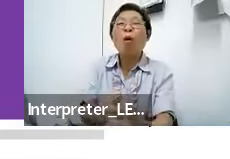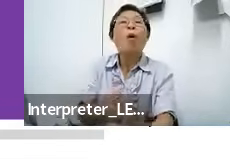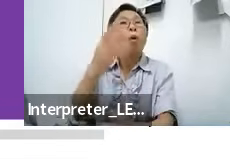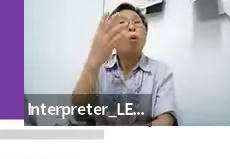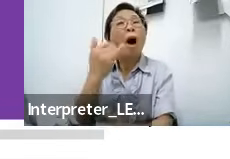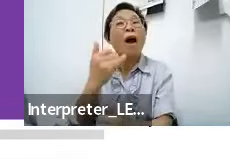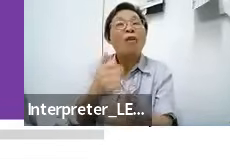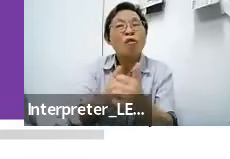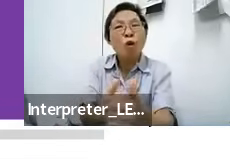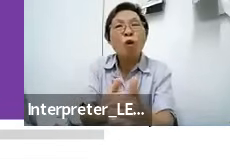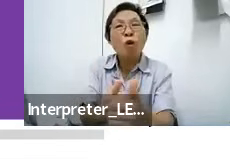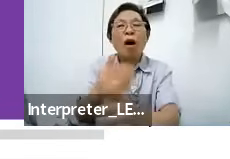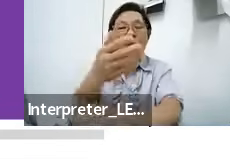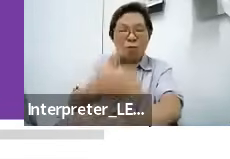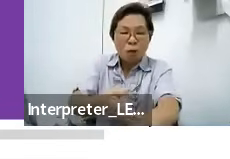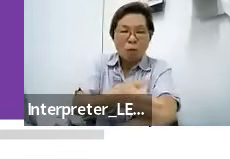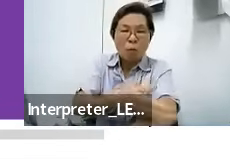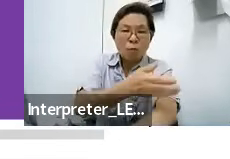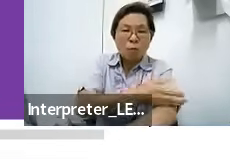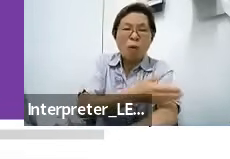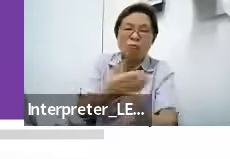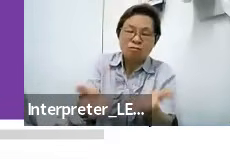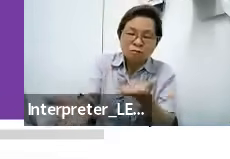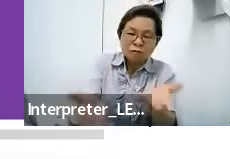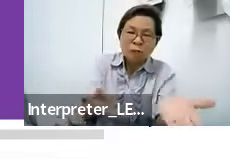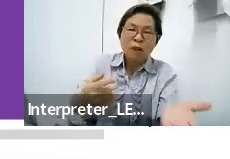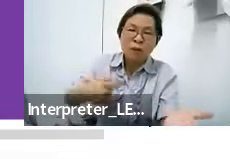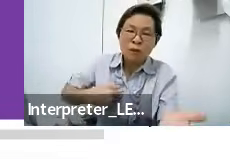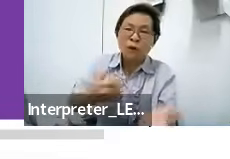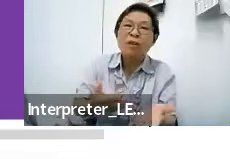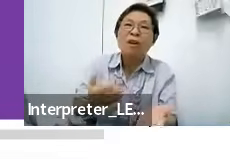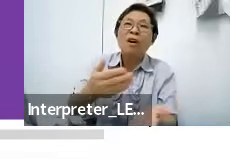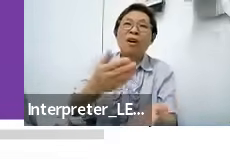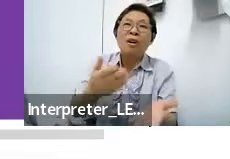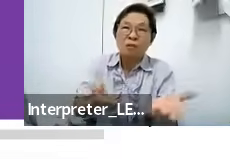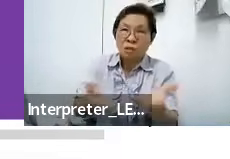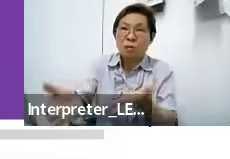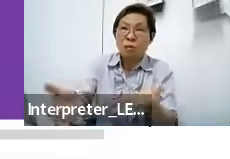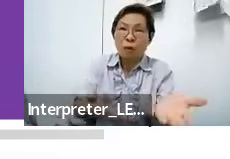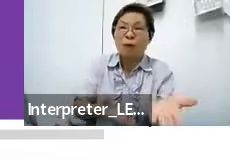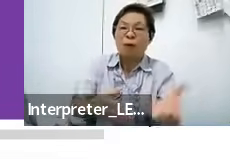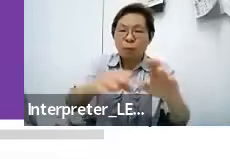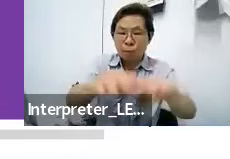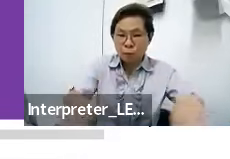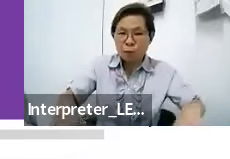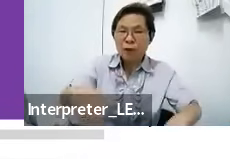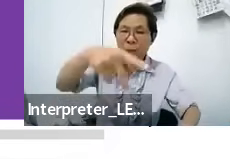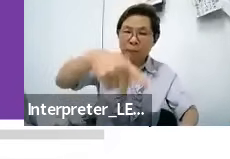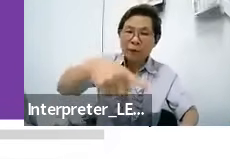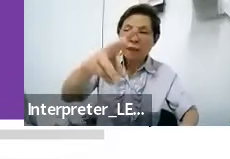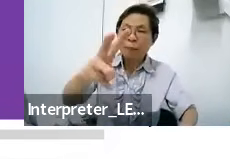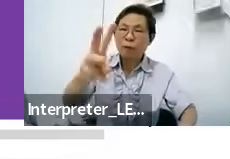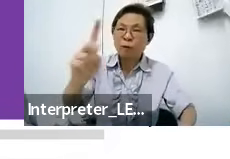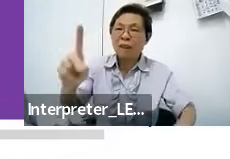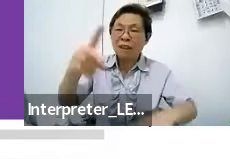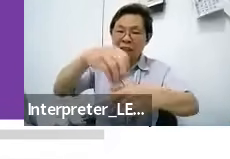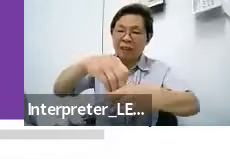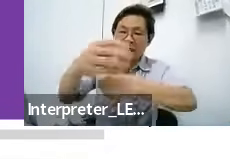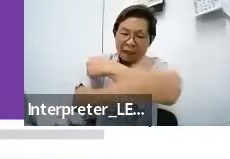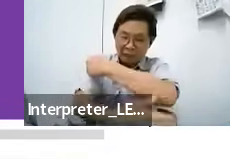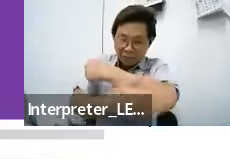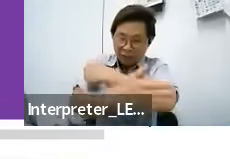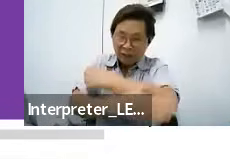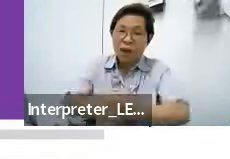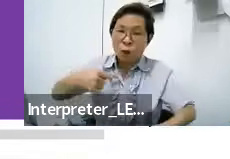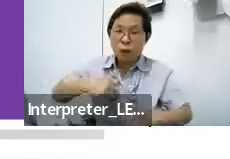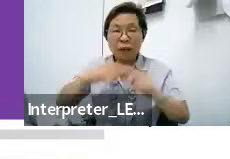to advance the services that we could offer to persons with disabilities in the countries. So as